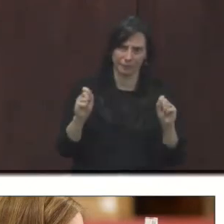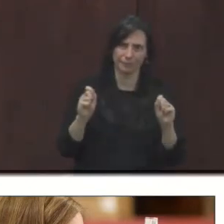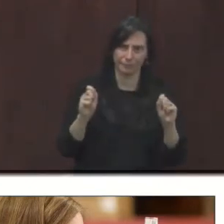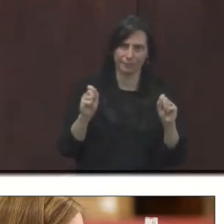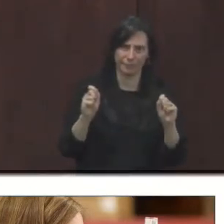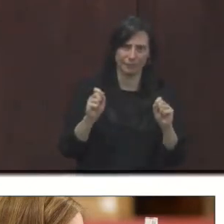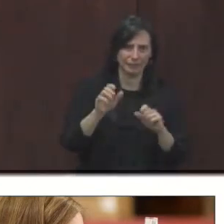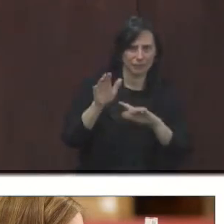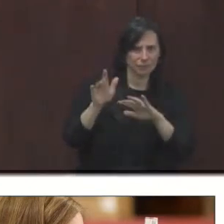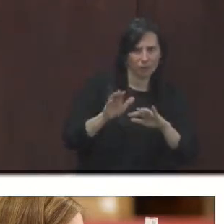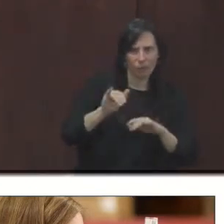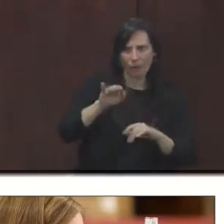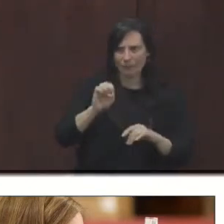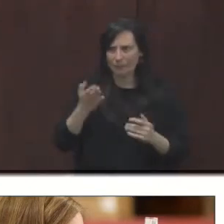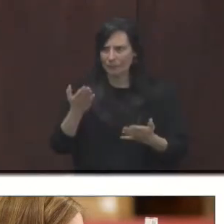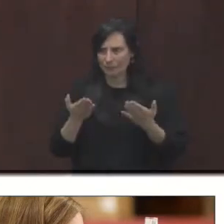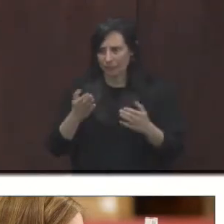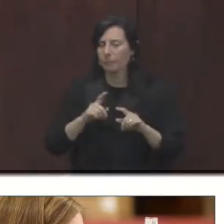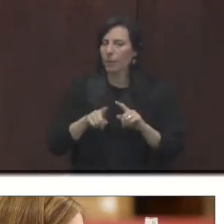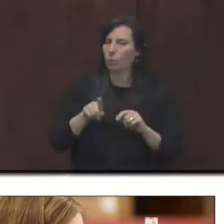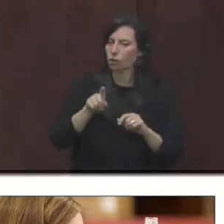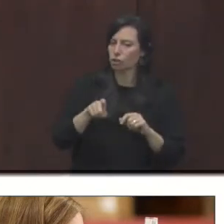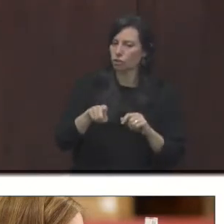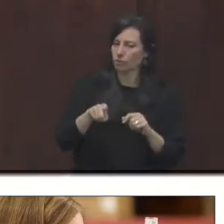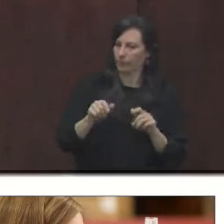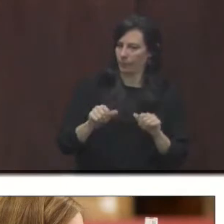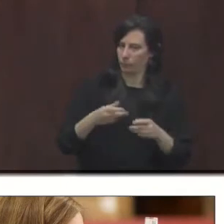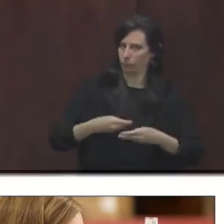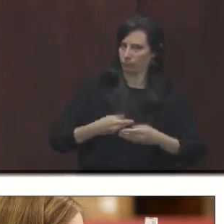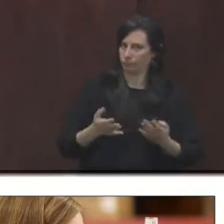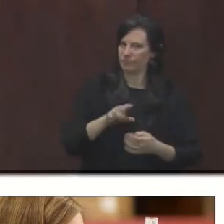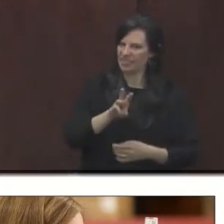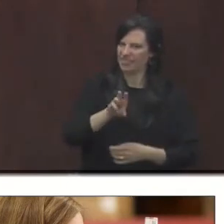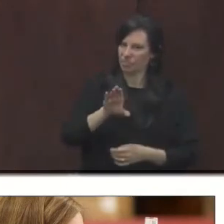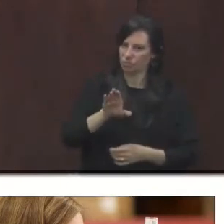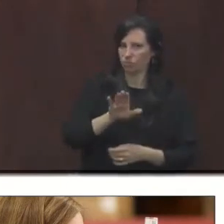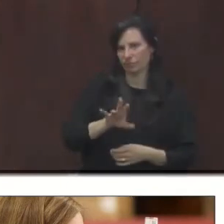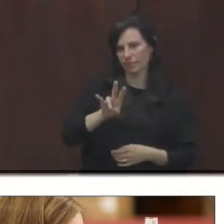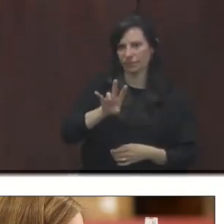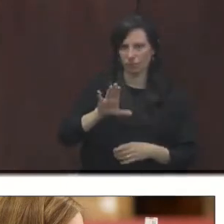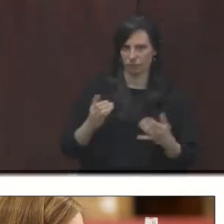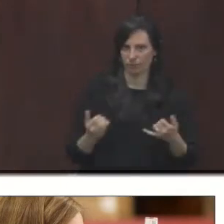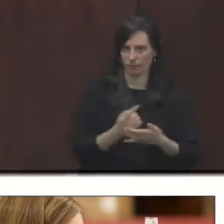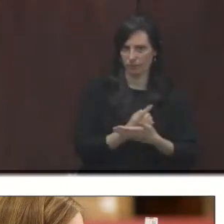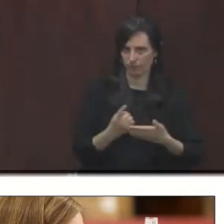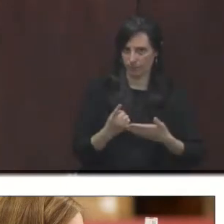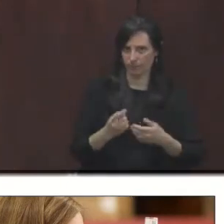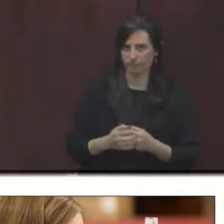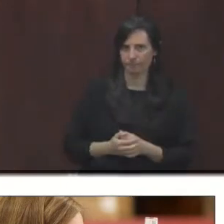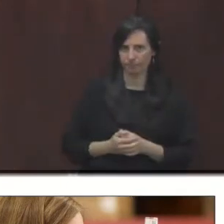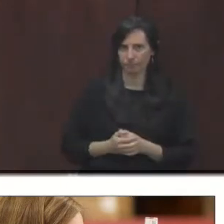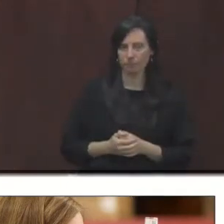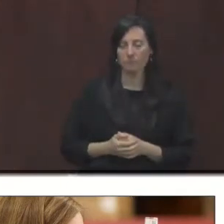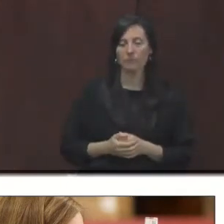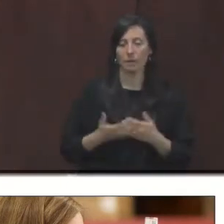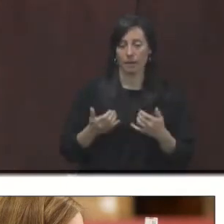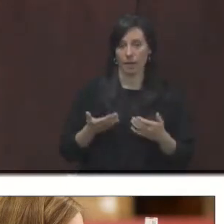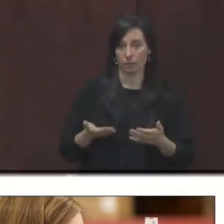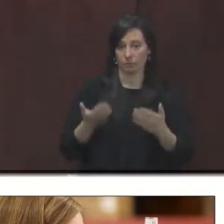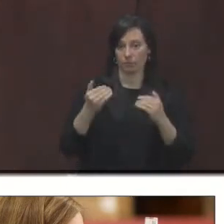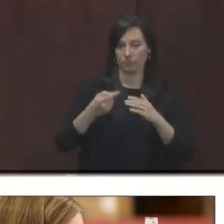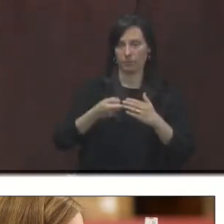should still reach probably about 600, 700 dispensed this week. Which brings us into next week, which